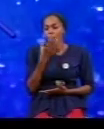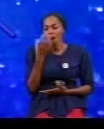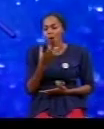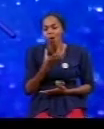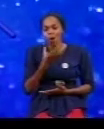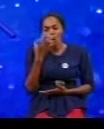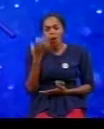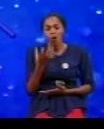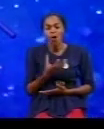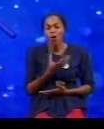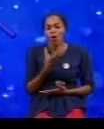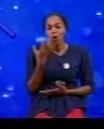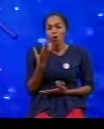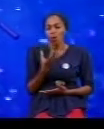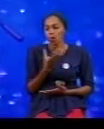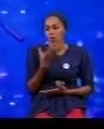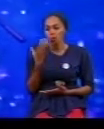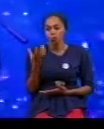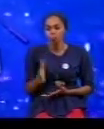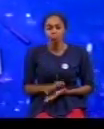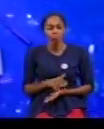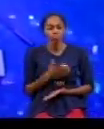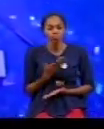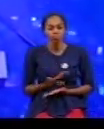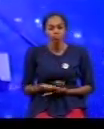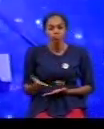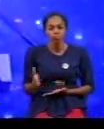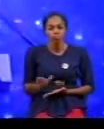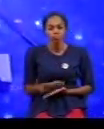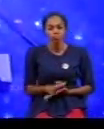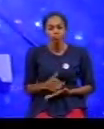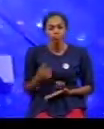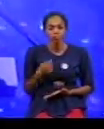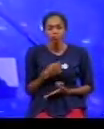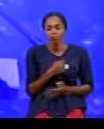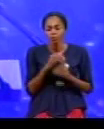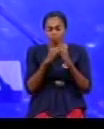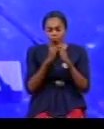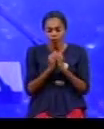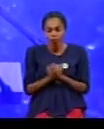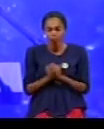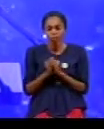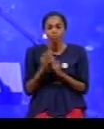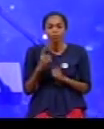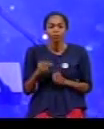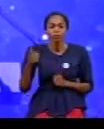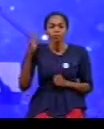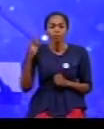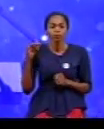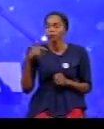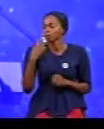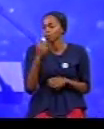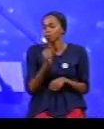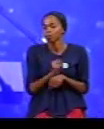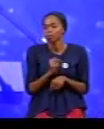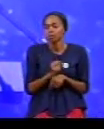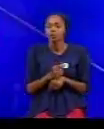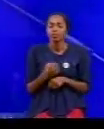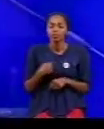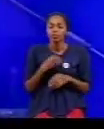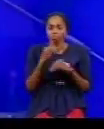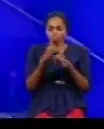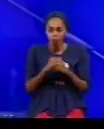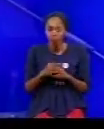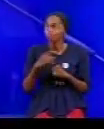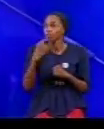oh, oh. We worship the God who was, we worship the God who